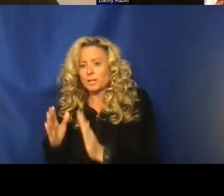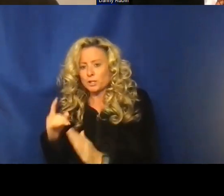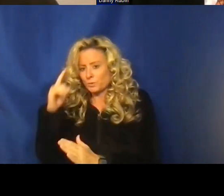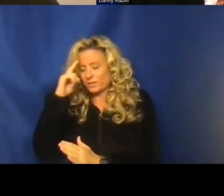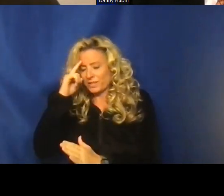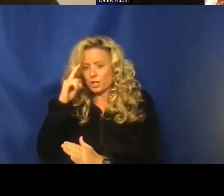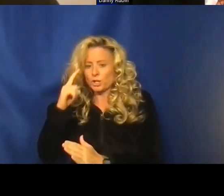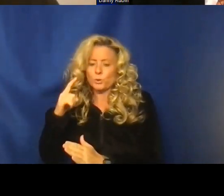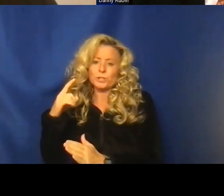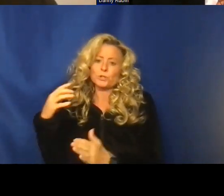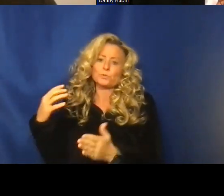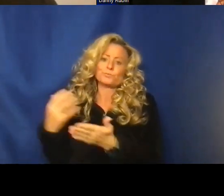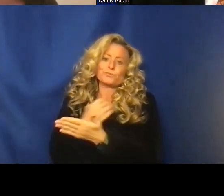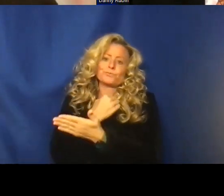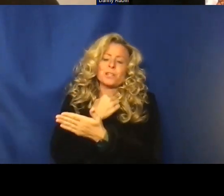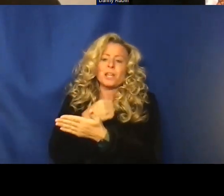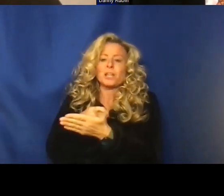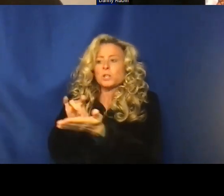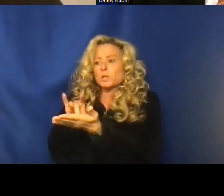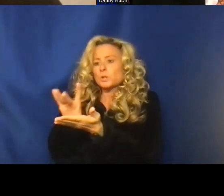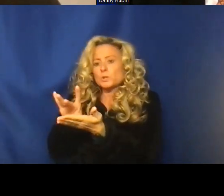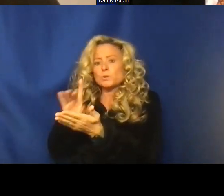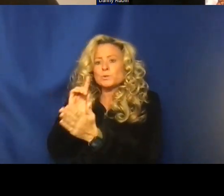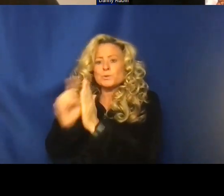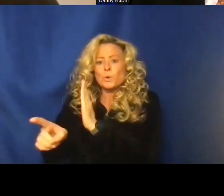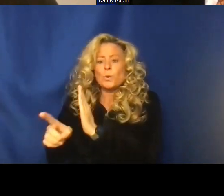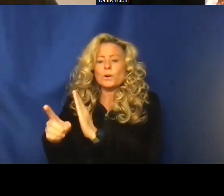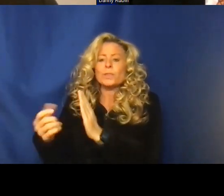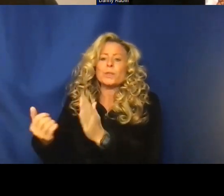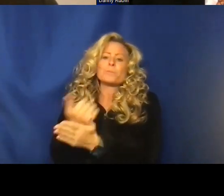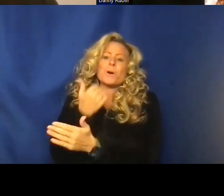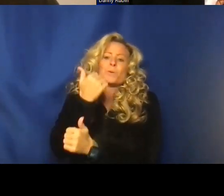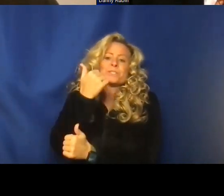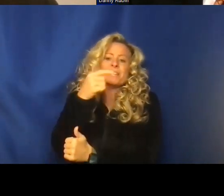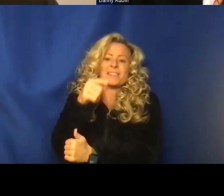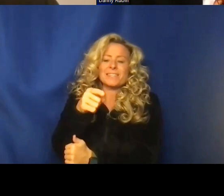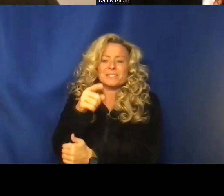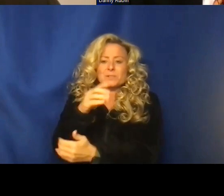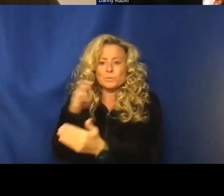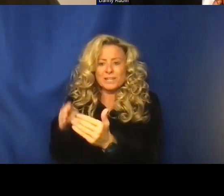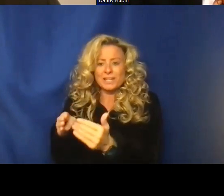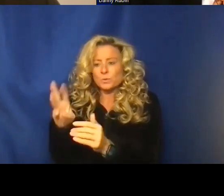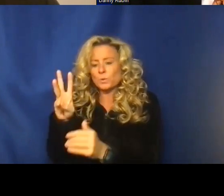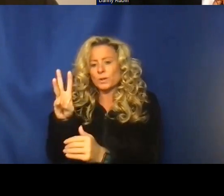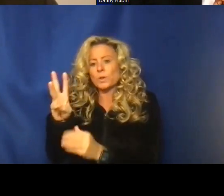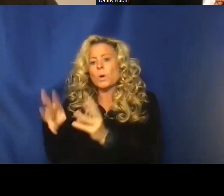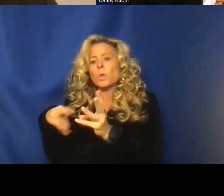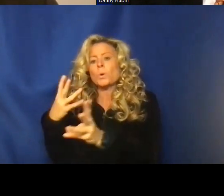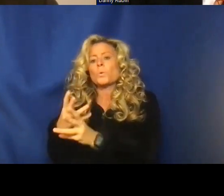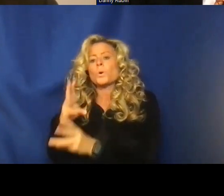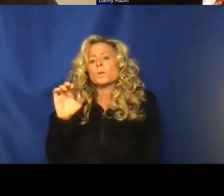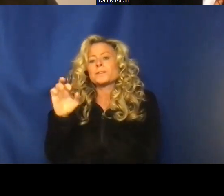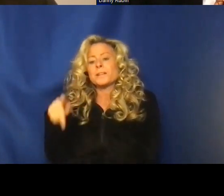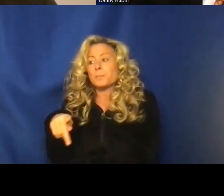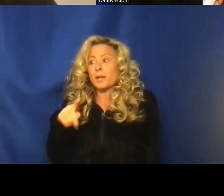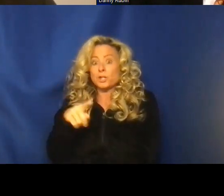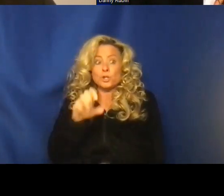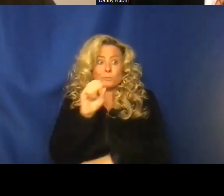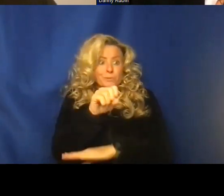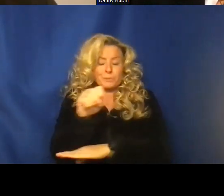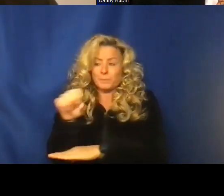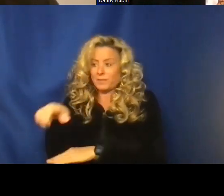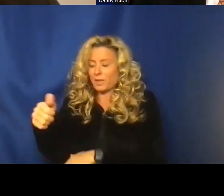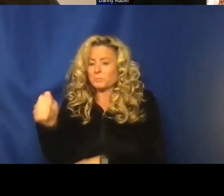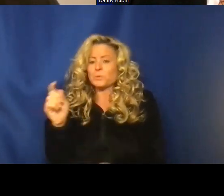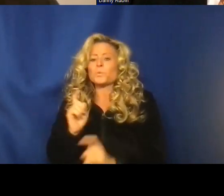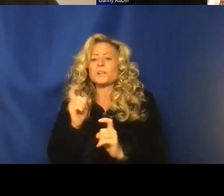the most this weekend or the first week of the World Cup. And you do better than everyone else who enters in that game, we'll